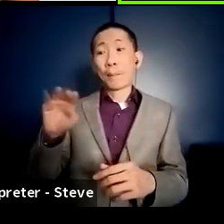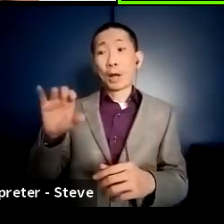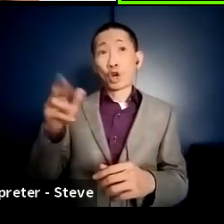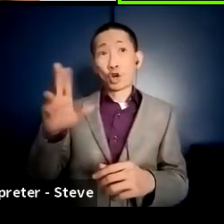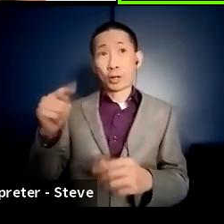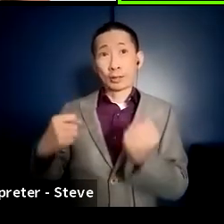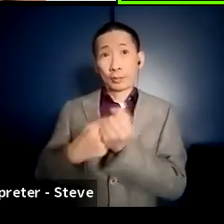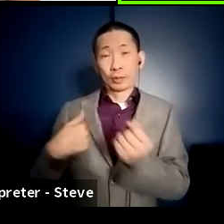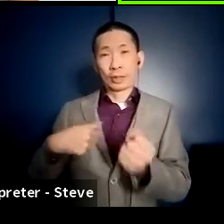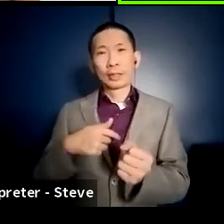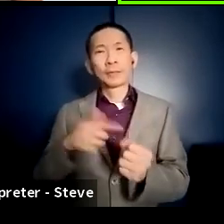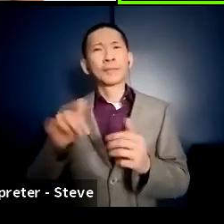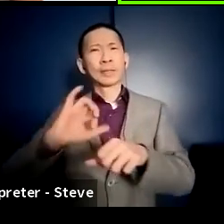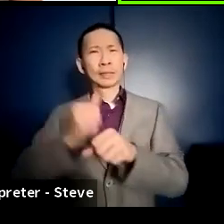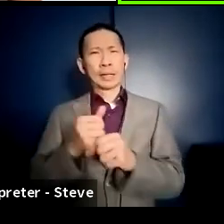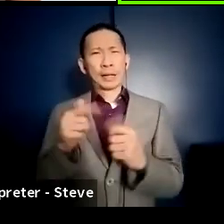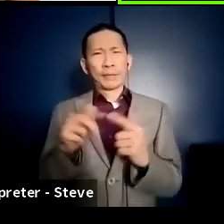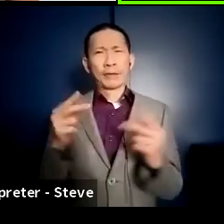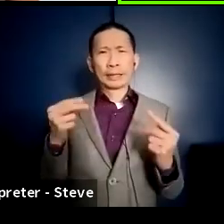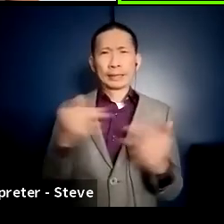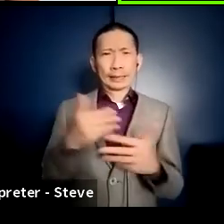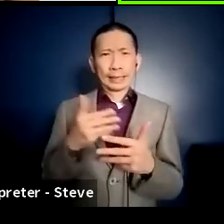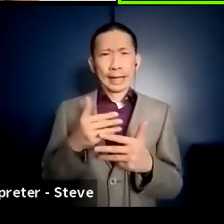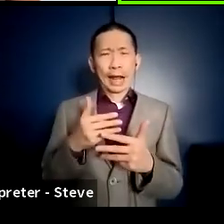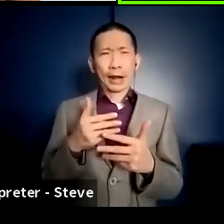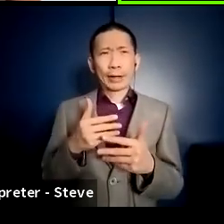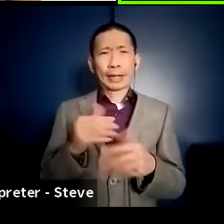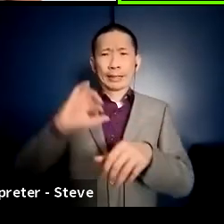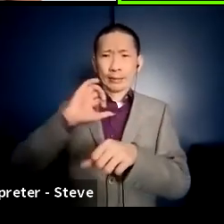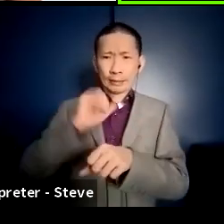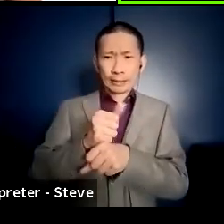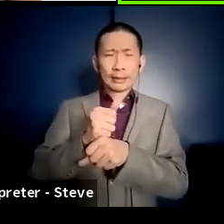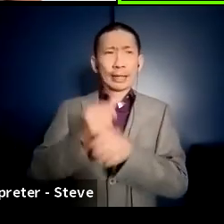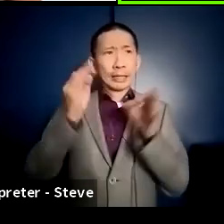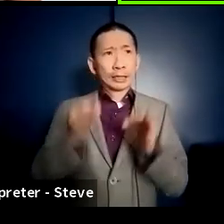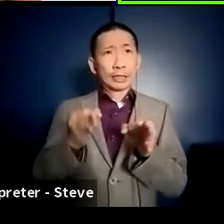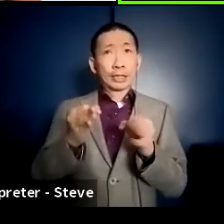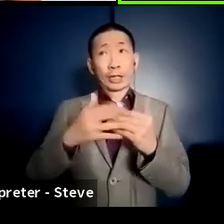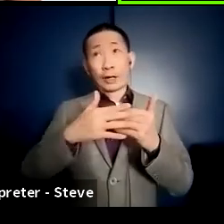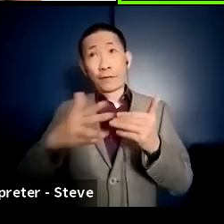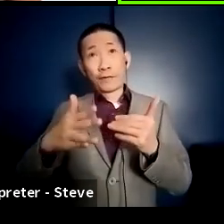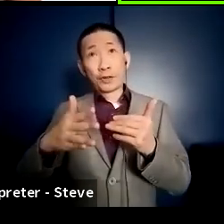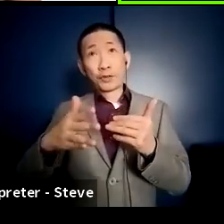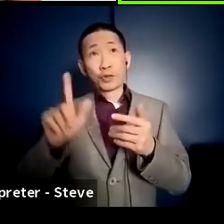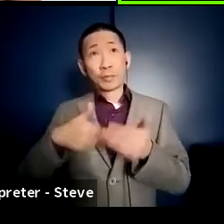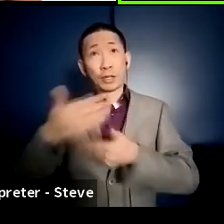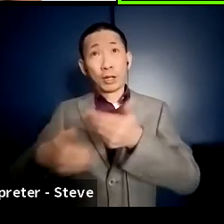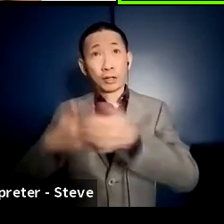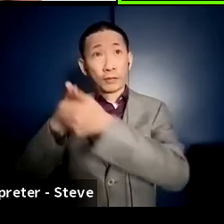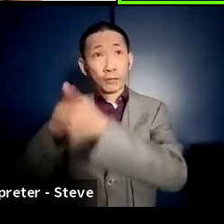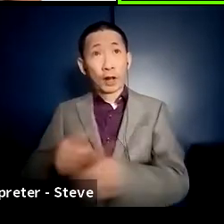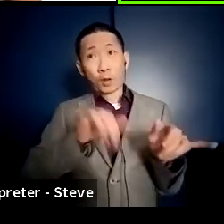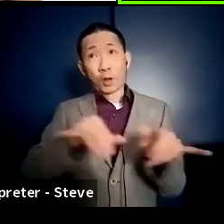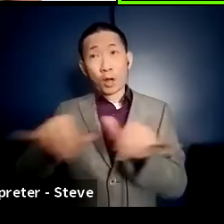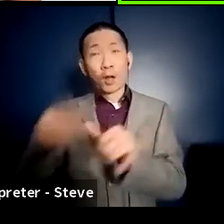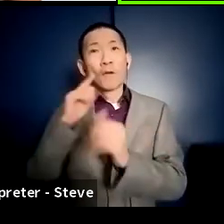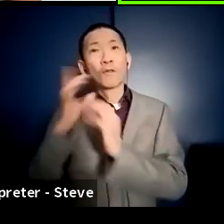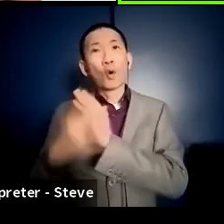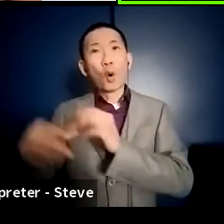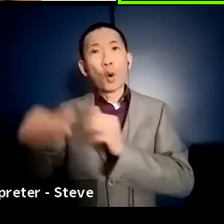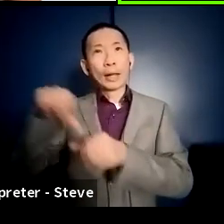then this sets up a very scary precedent for oil and gas, that they can no longer just mine what they want willy-nilly without